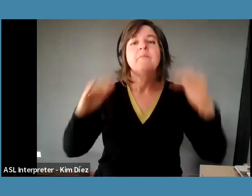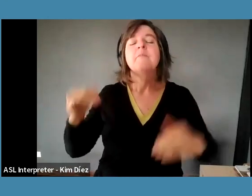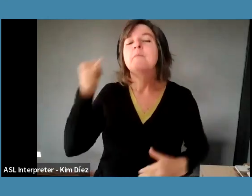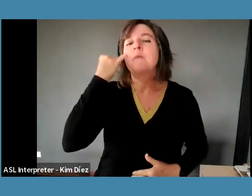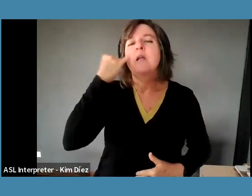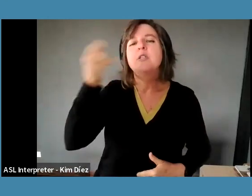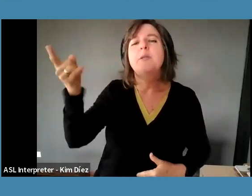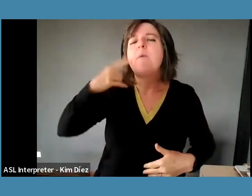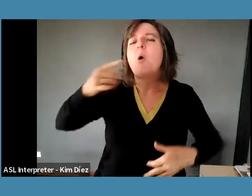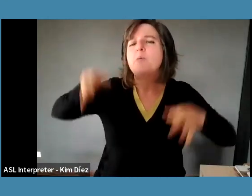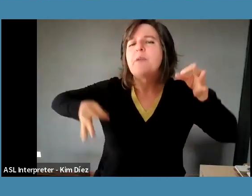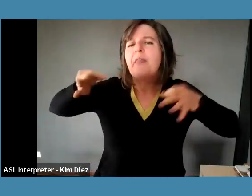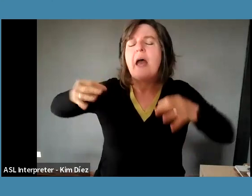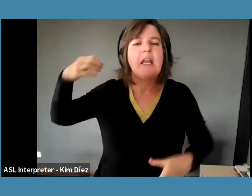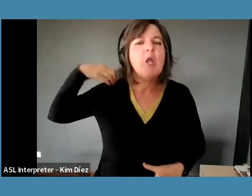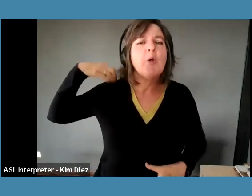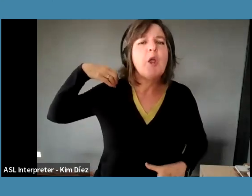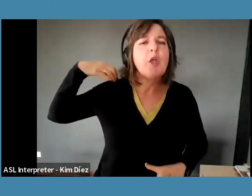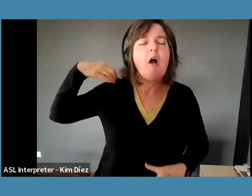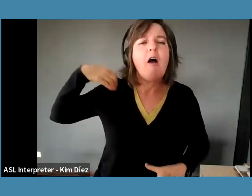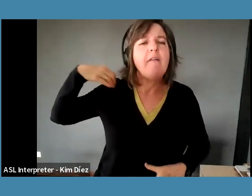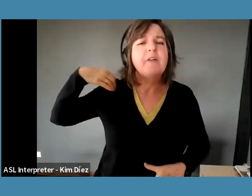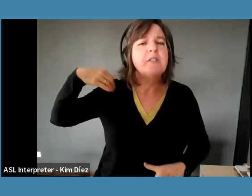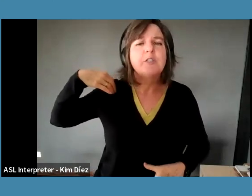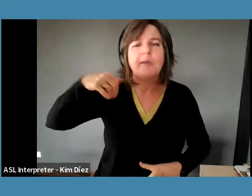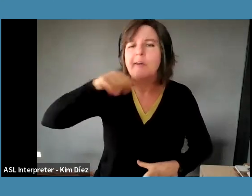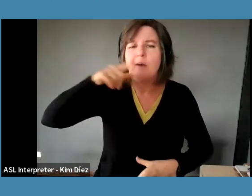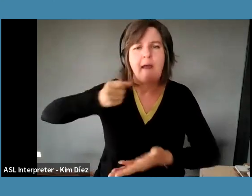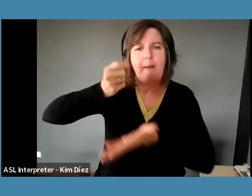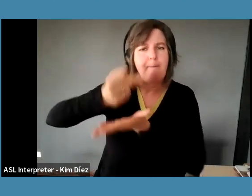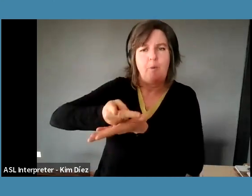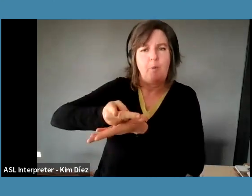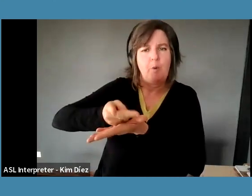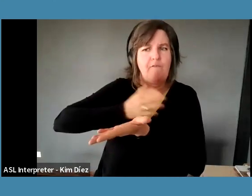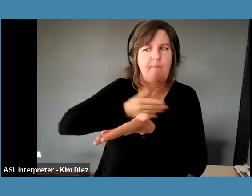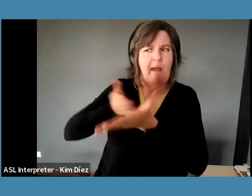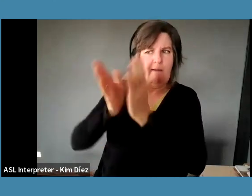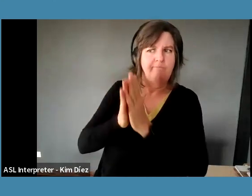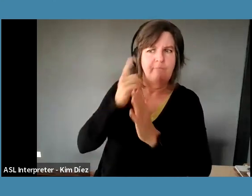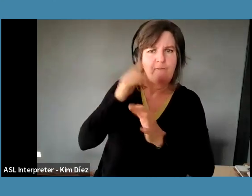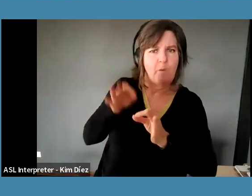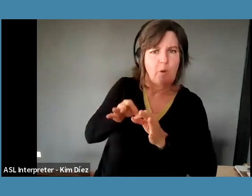if the hearing officer doesn't agree to grant the continuance?